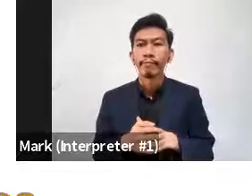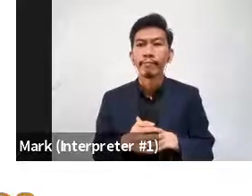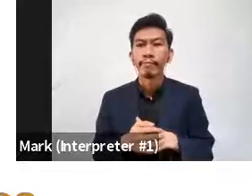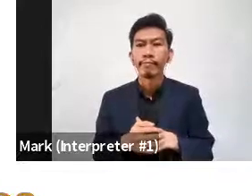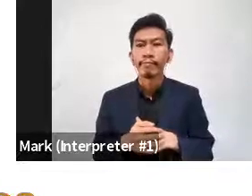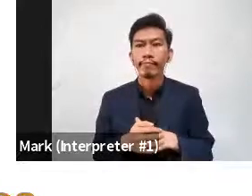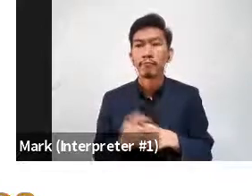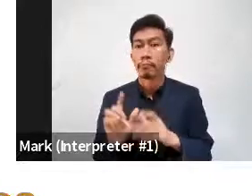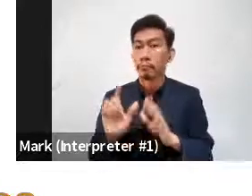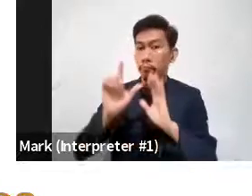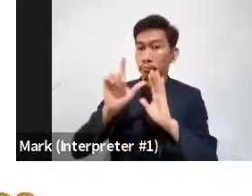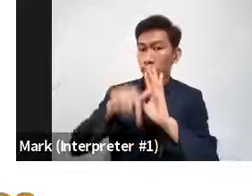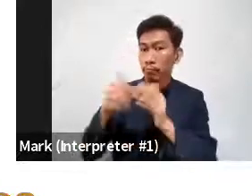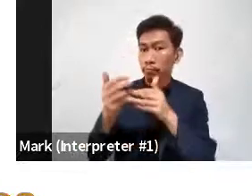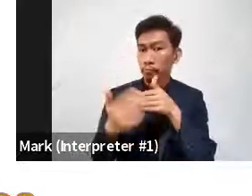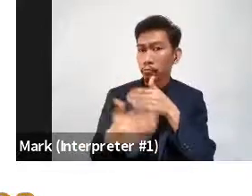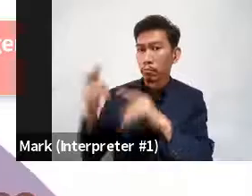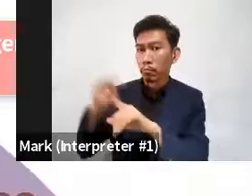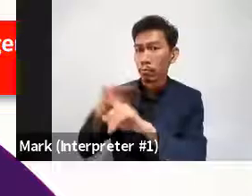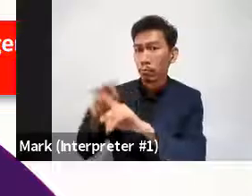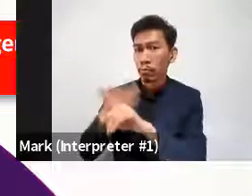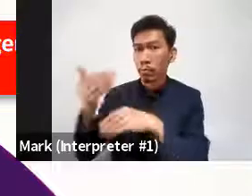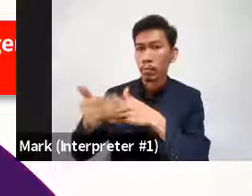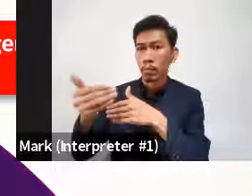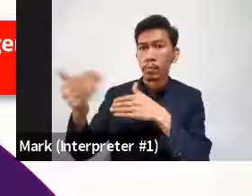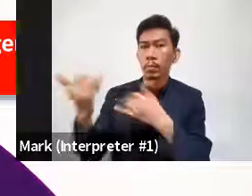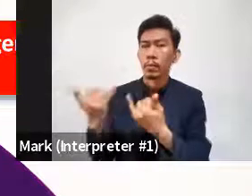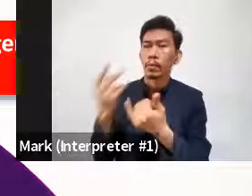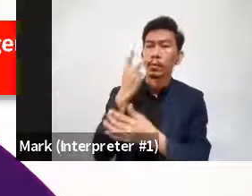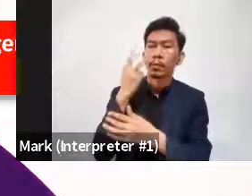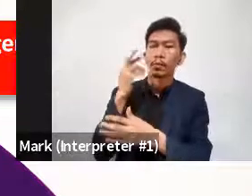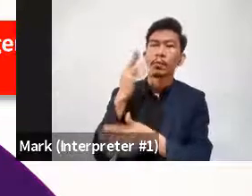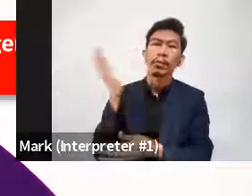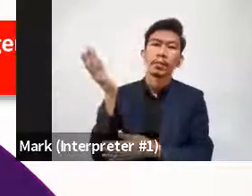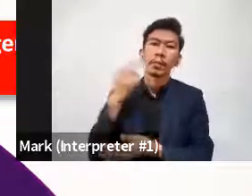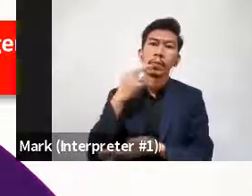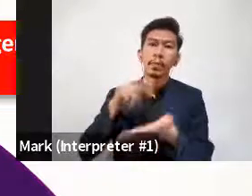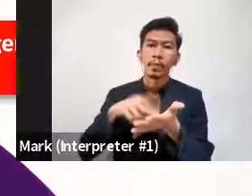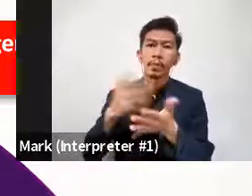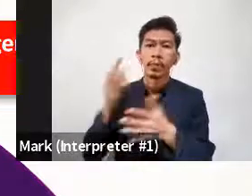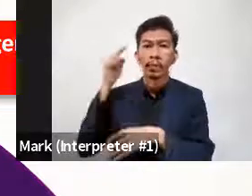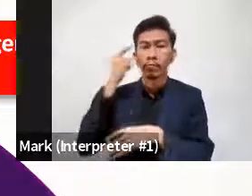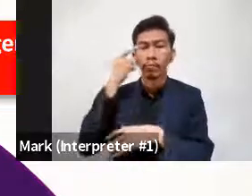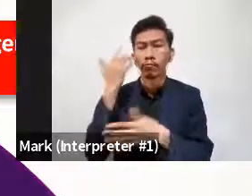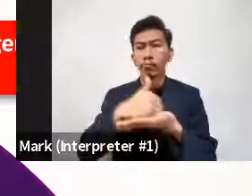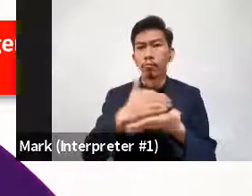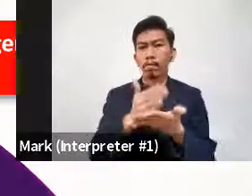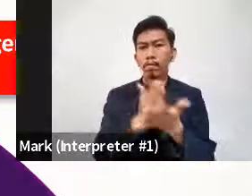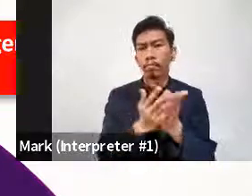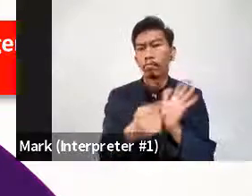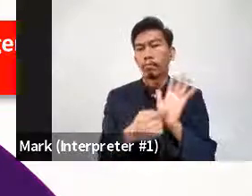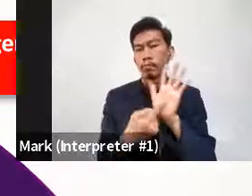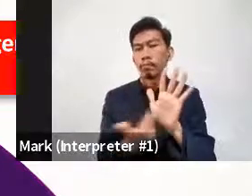But a few months after, I get to see this report coming from government of this type of allotments,